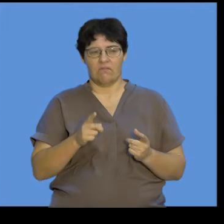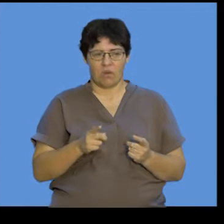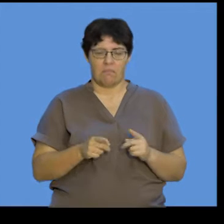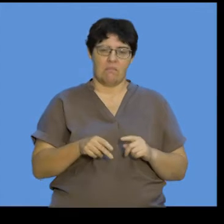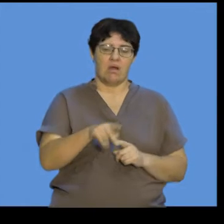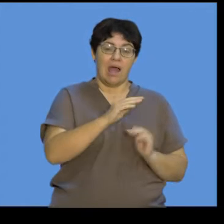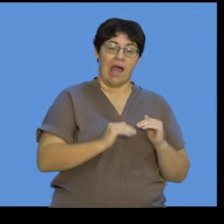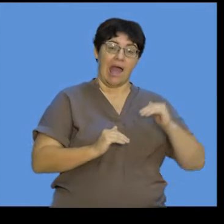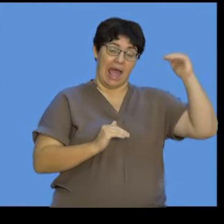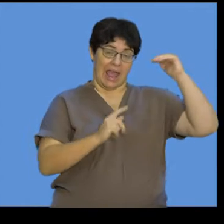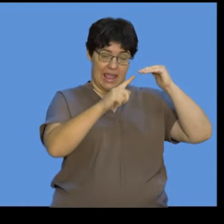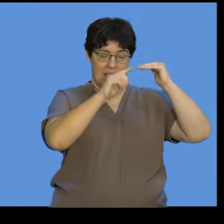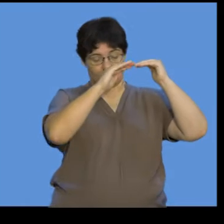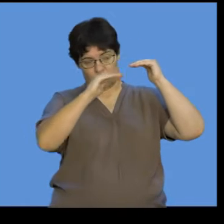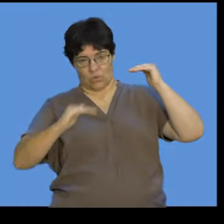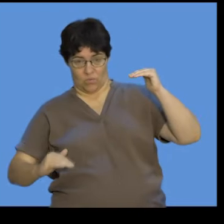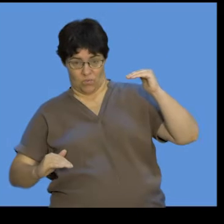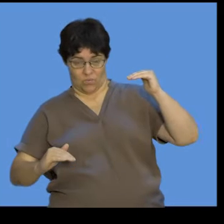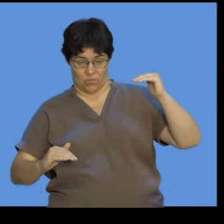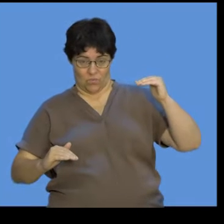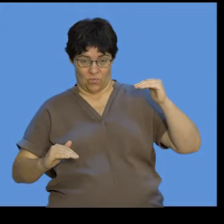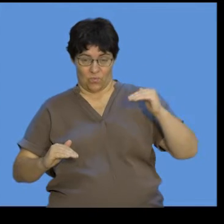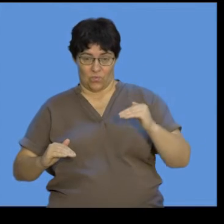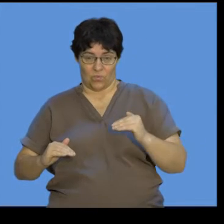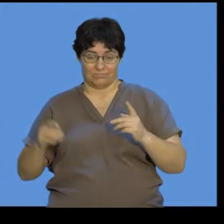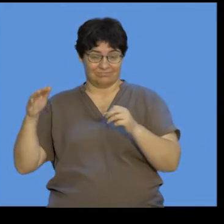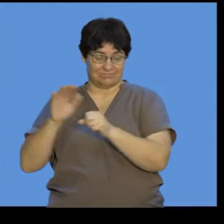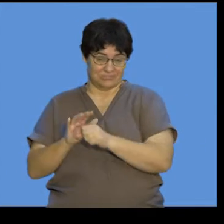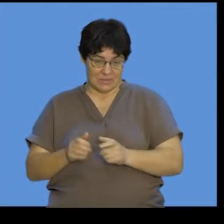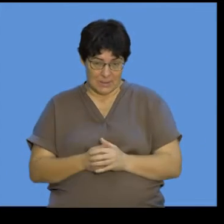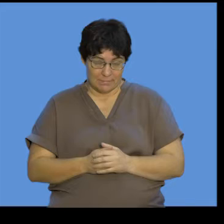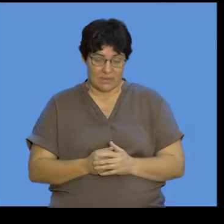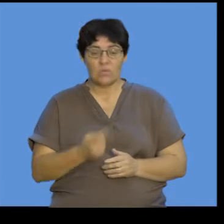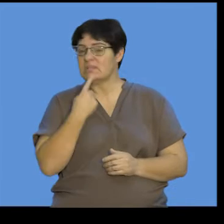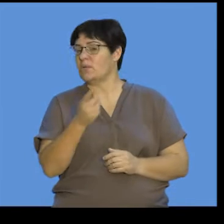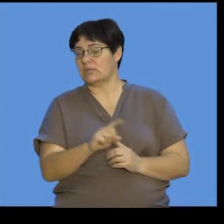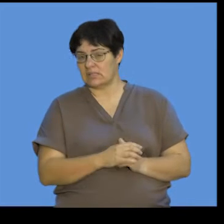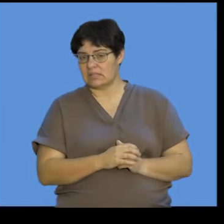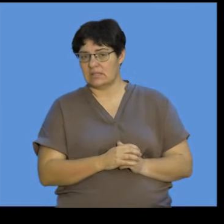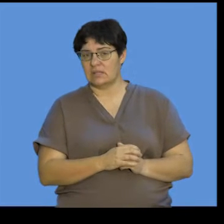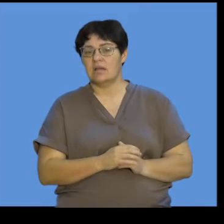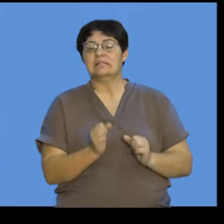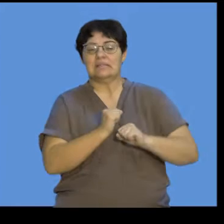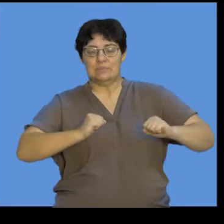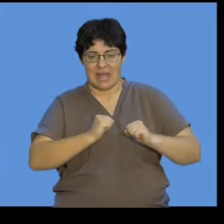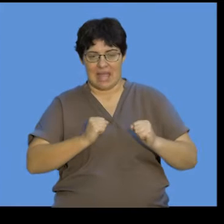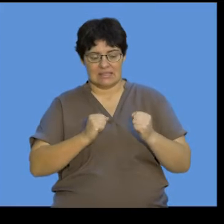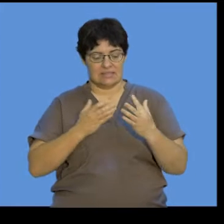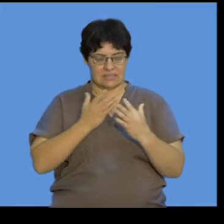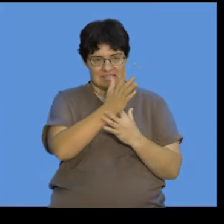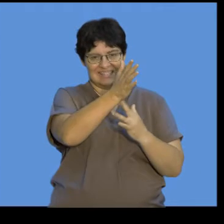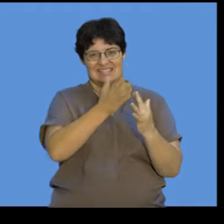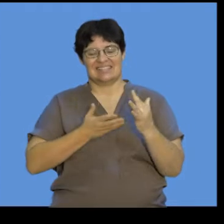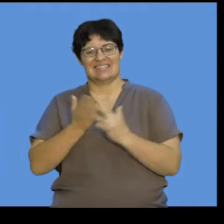higher concentration to a region of lower concentration, we are saying that there must be spaces through which